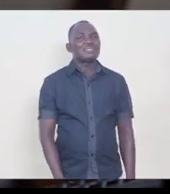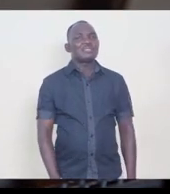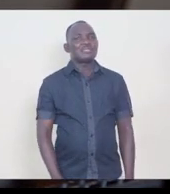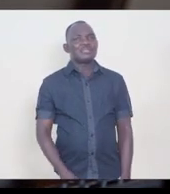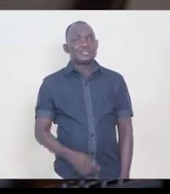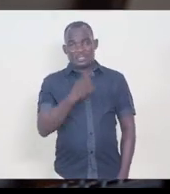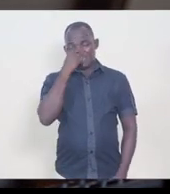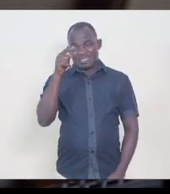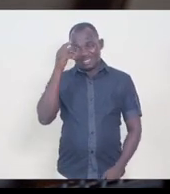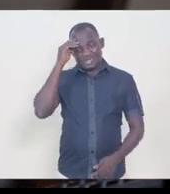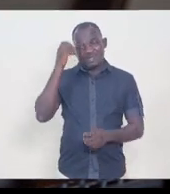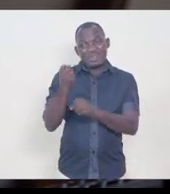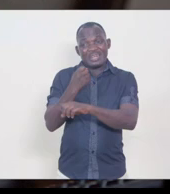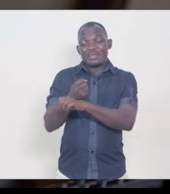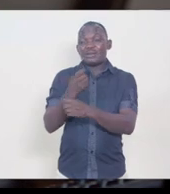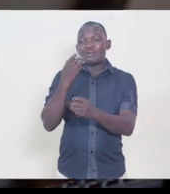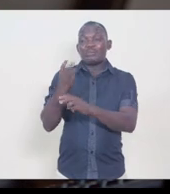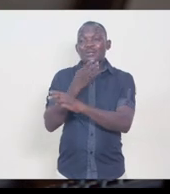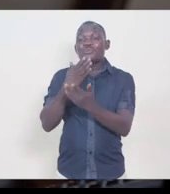You think you're good with numbers, eh?